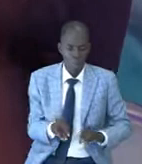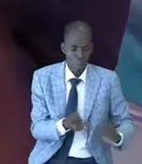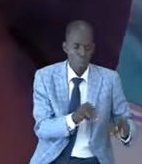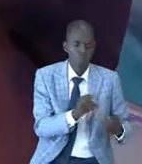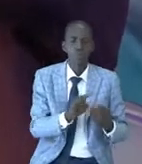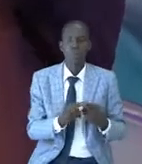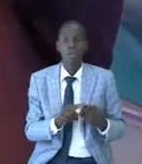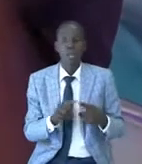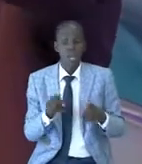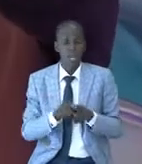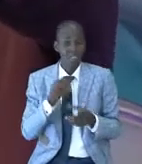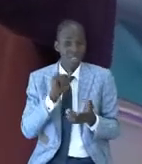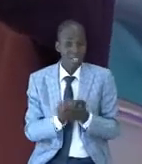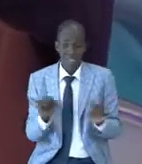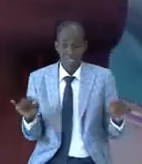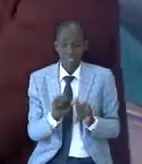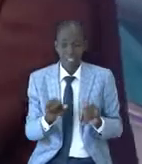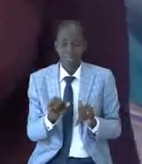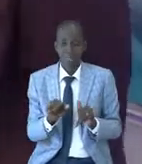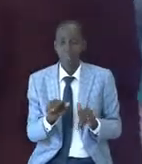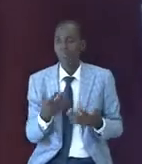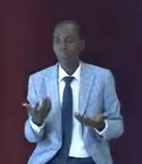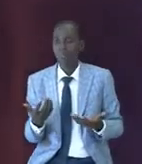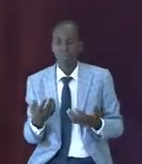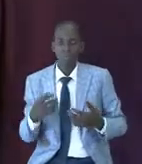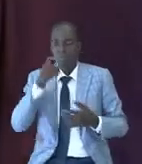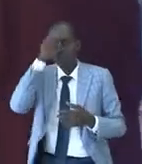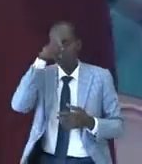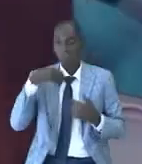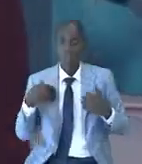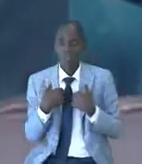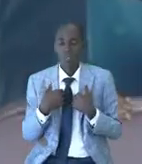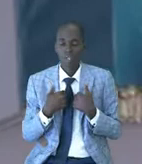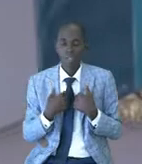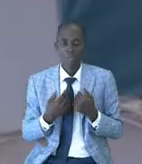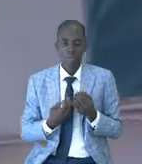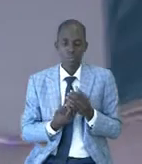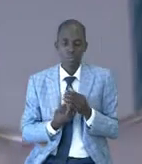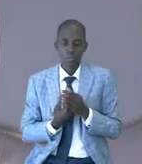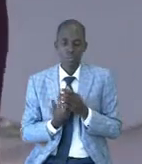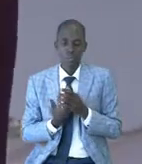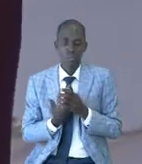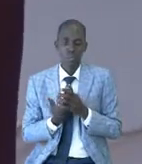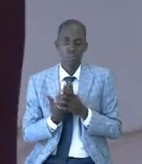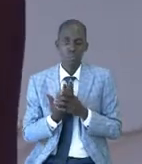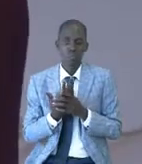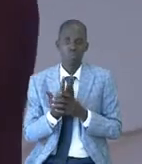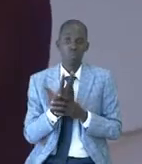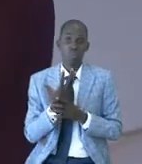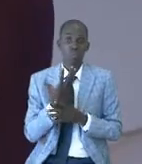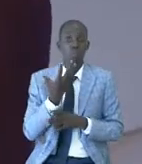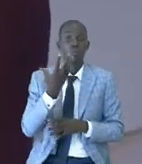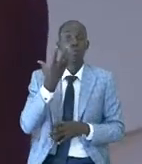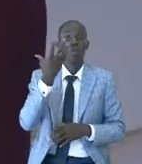growing and growing and growing, they changed that chain to a thread. And